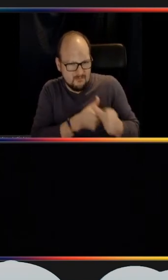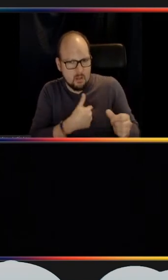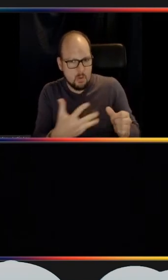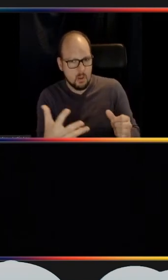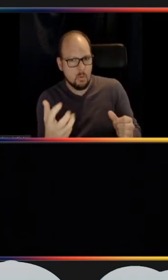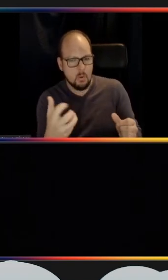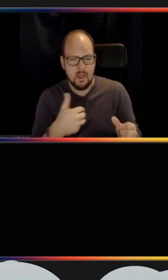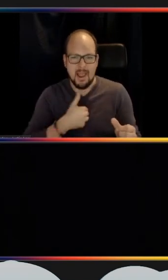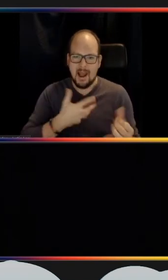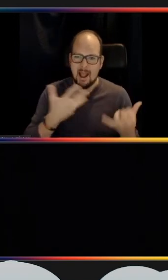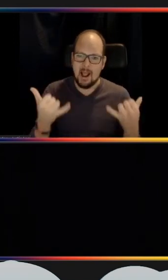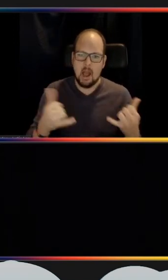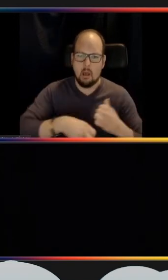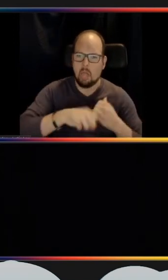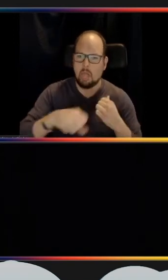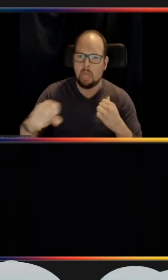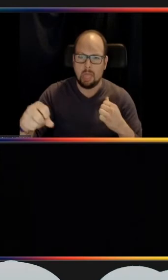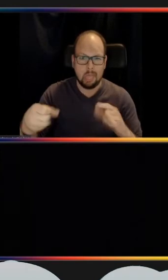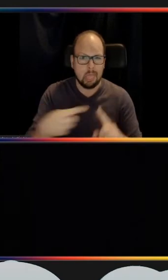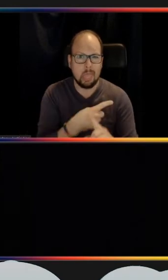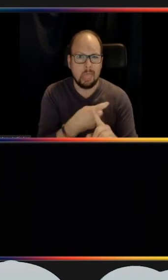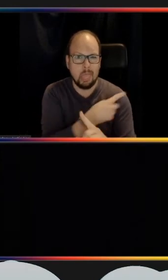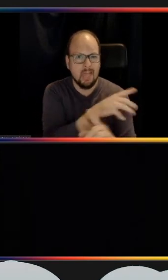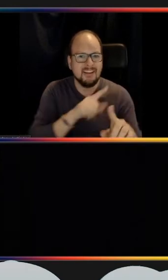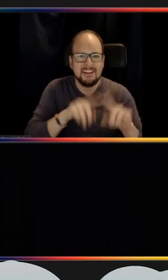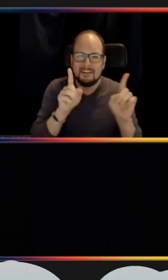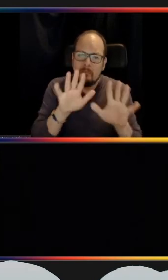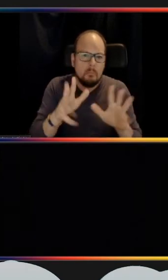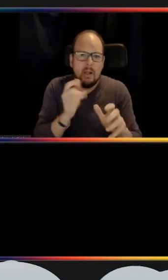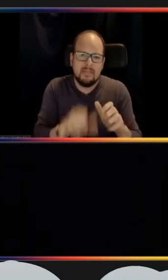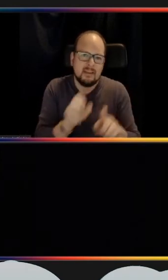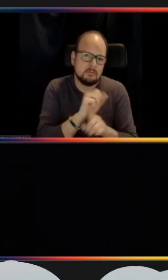I'm rambling now, but it was hard, but it was lovely.